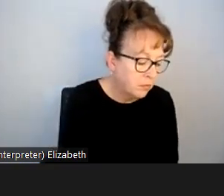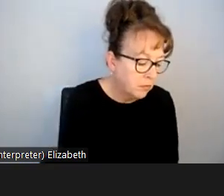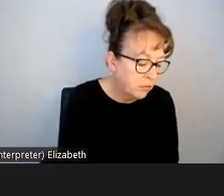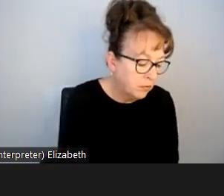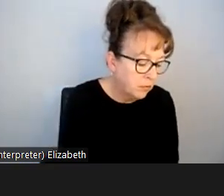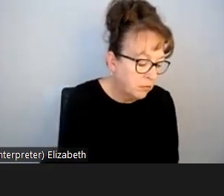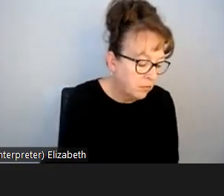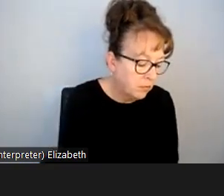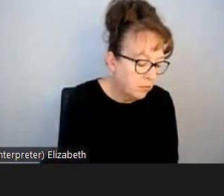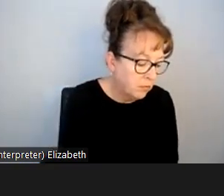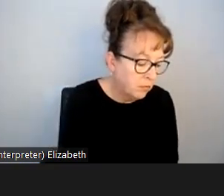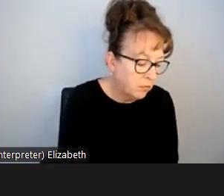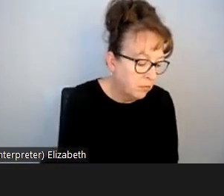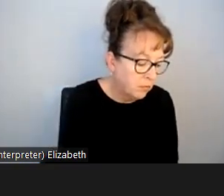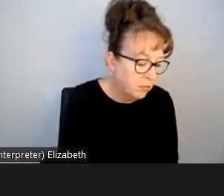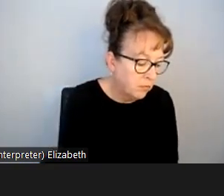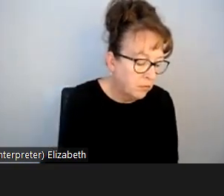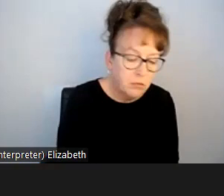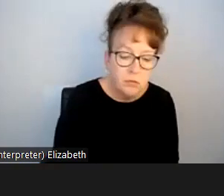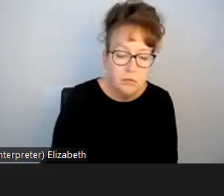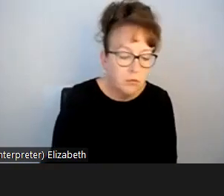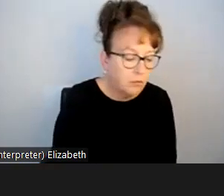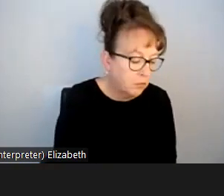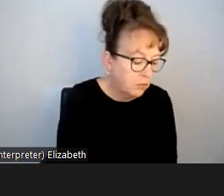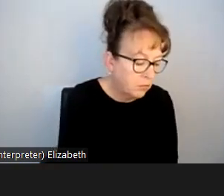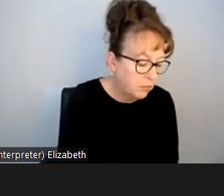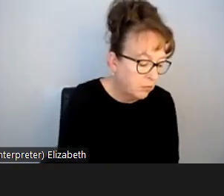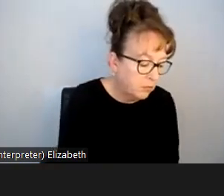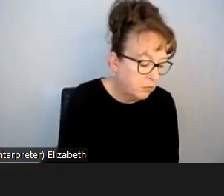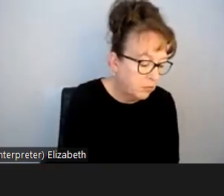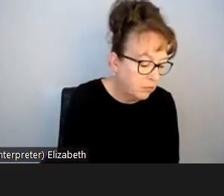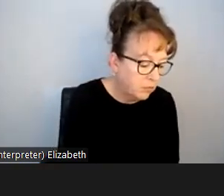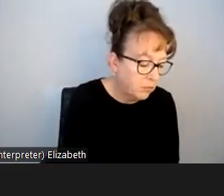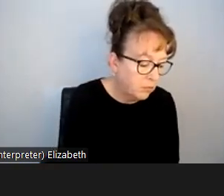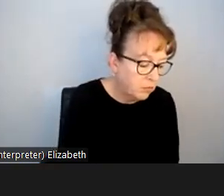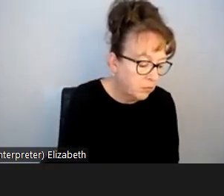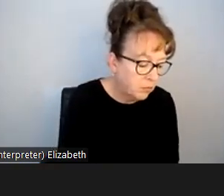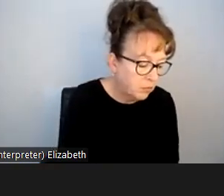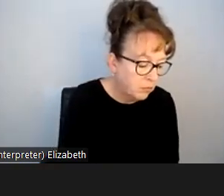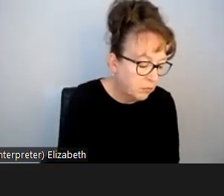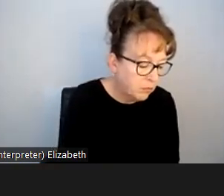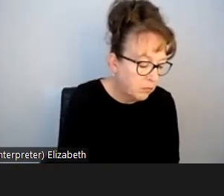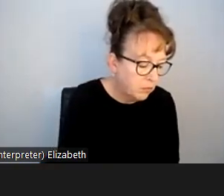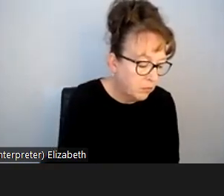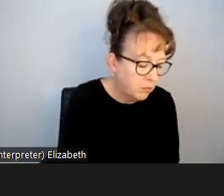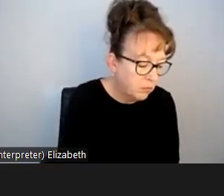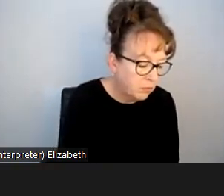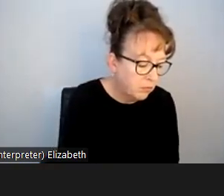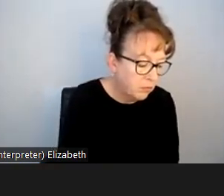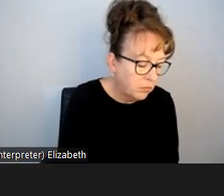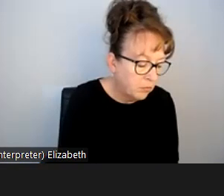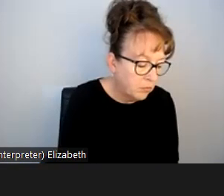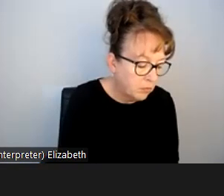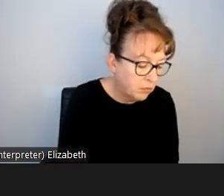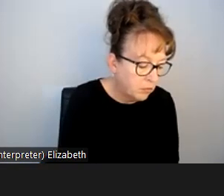No, like I said, I've only got 3 minutes. So I didn't be ashamed to just cut it out. But the first thing